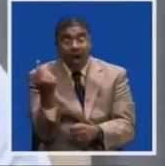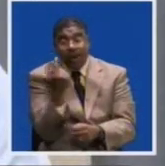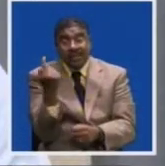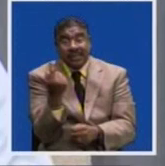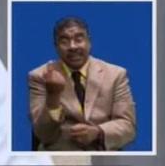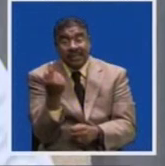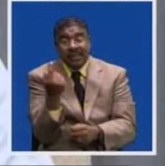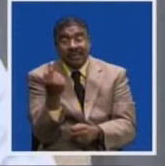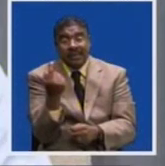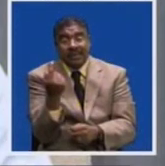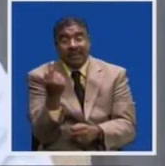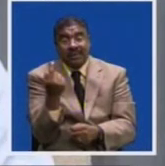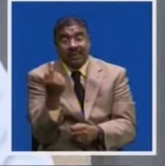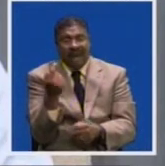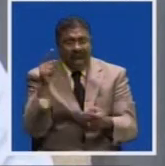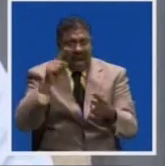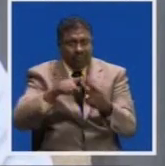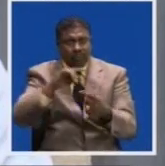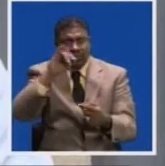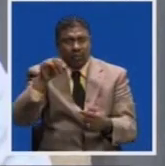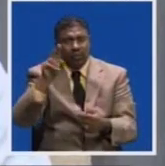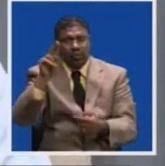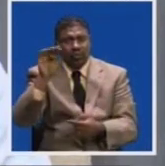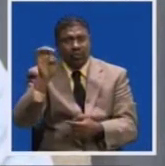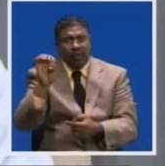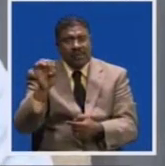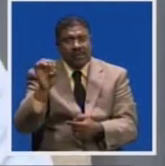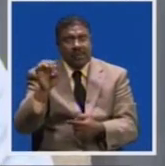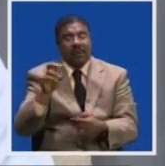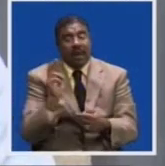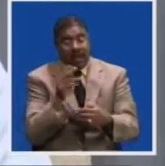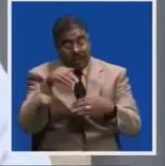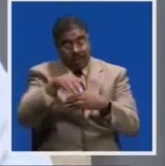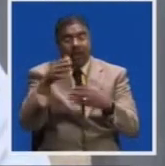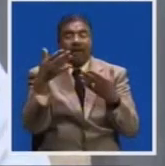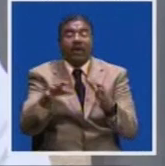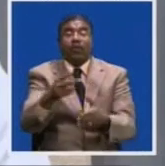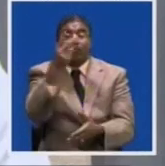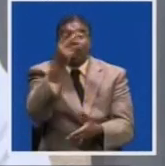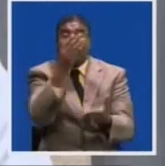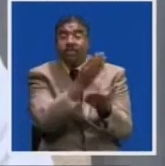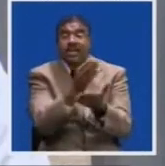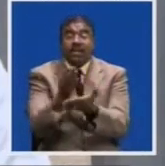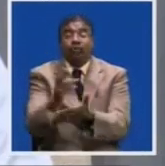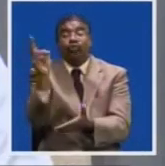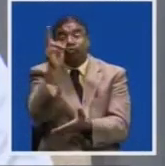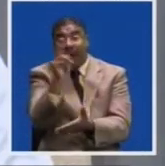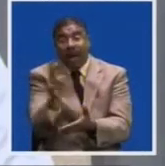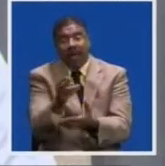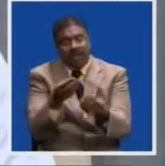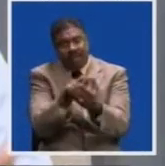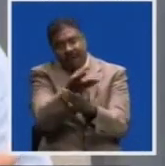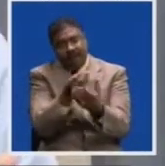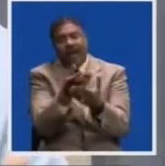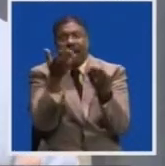mid-year, I mean up to June, we had recorded $2 billion worth of investment into